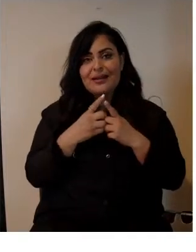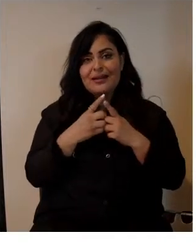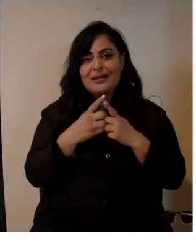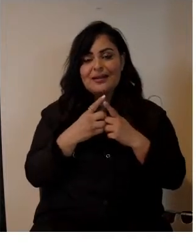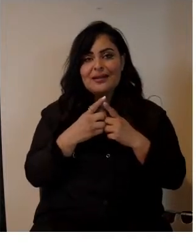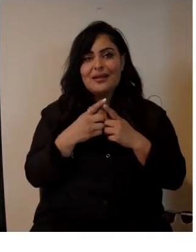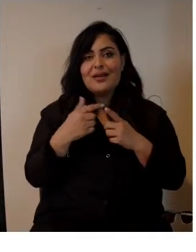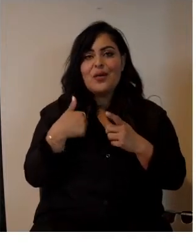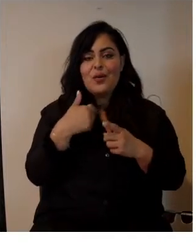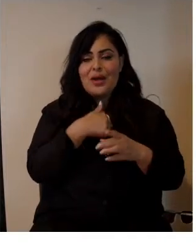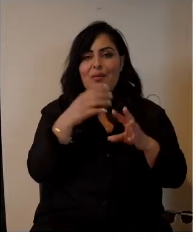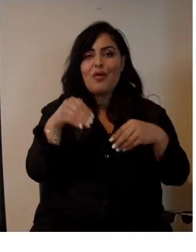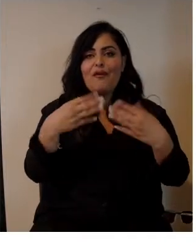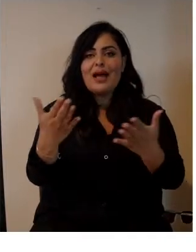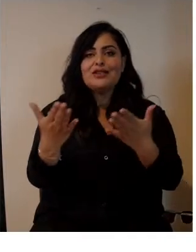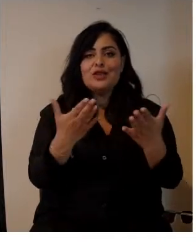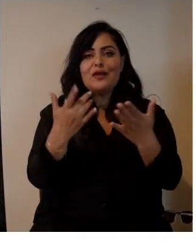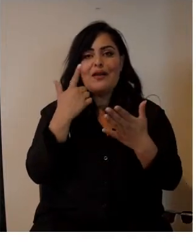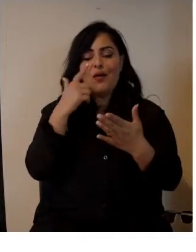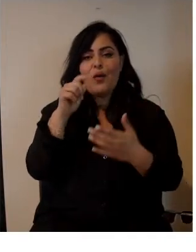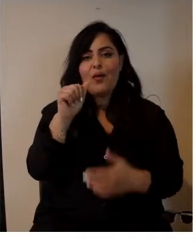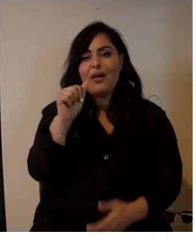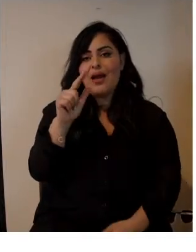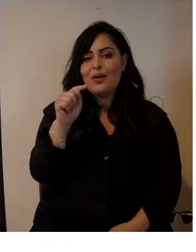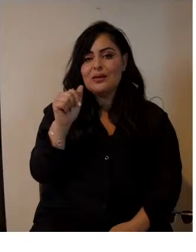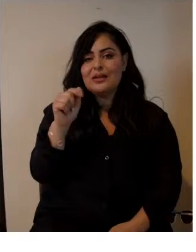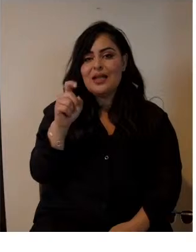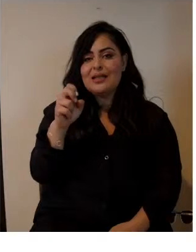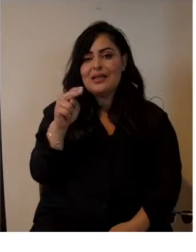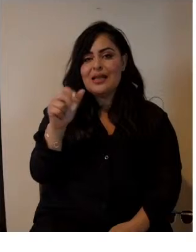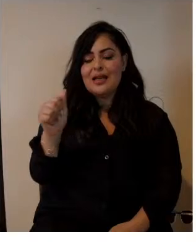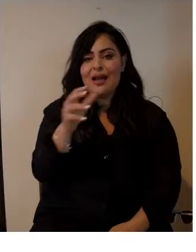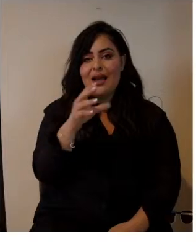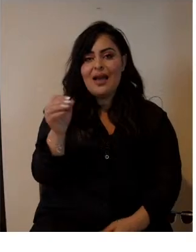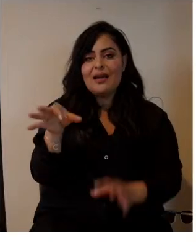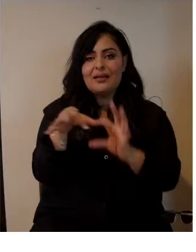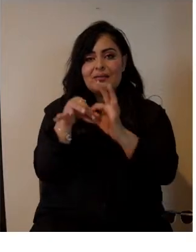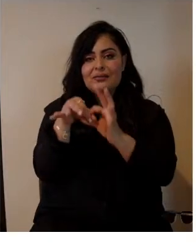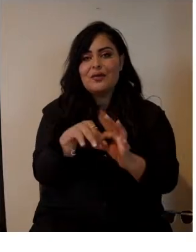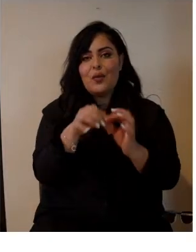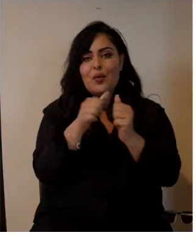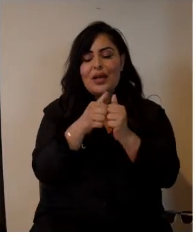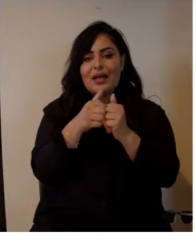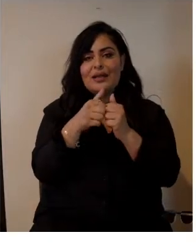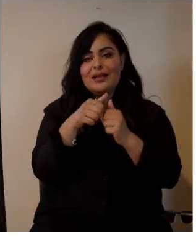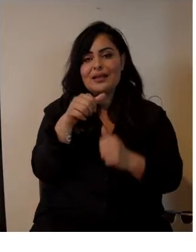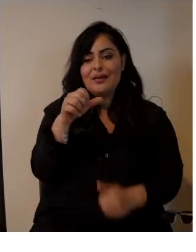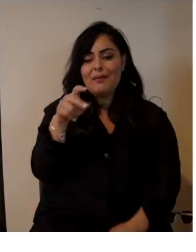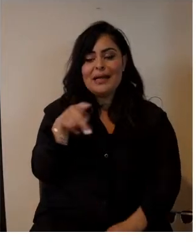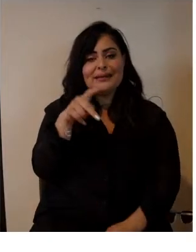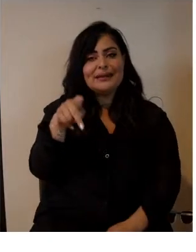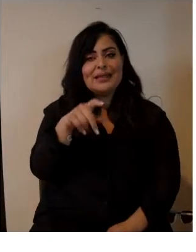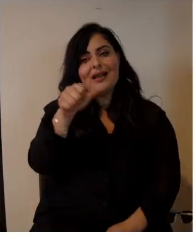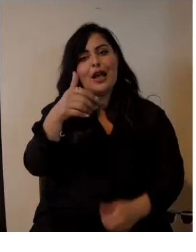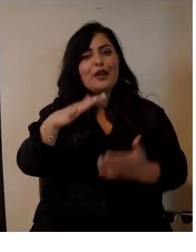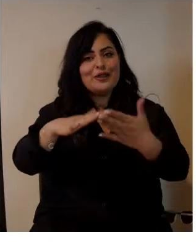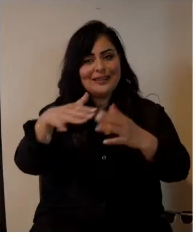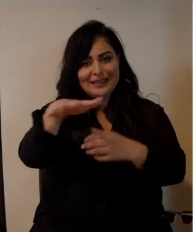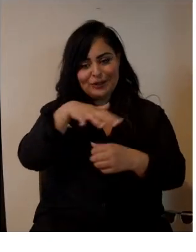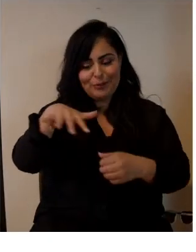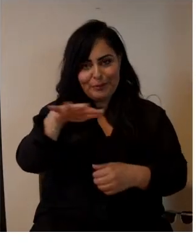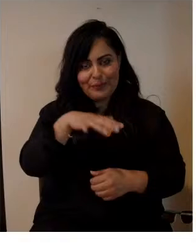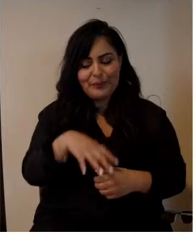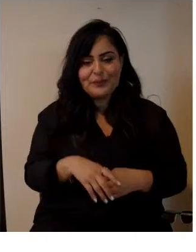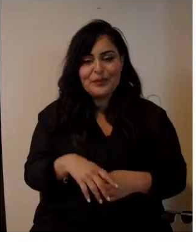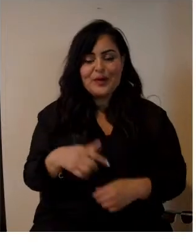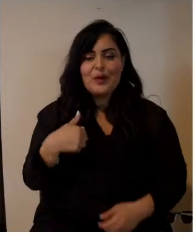we provide services across Altadena community, as well as interconnected with Pasadena and the surrounding cities. So I'm here to talk to you a